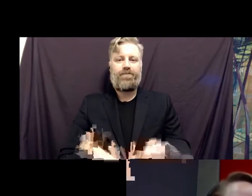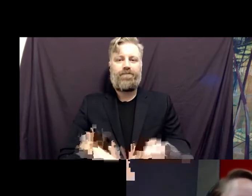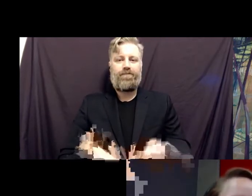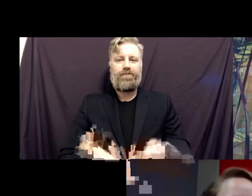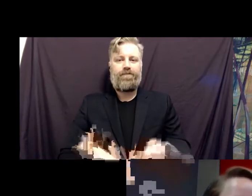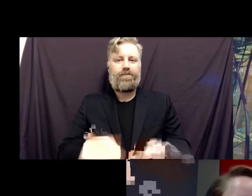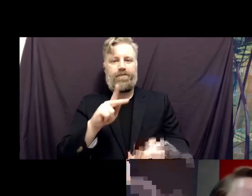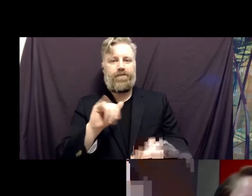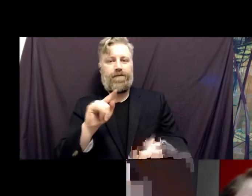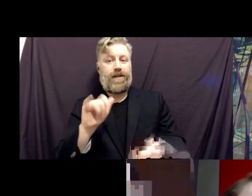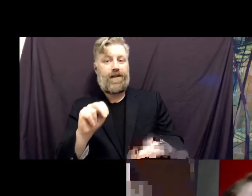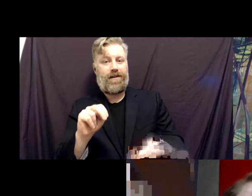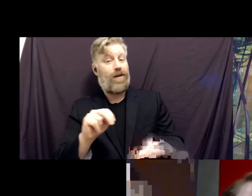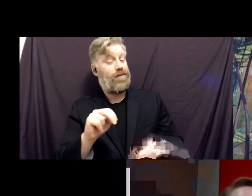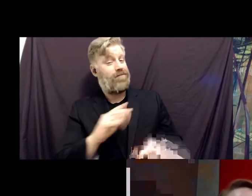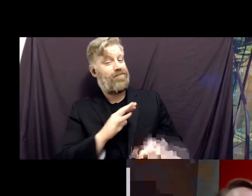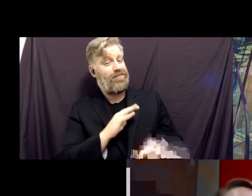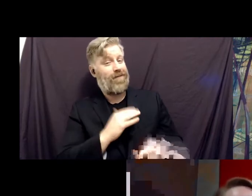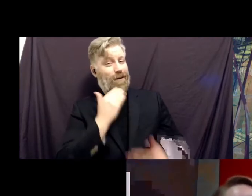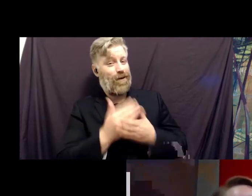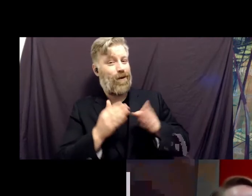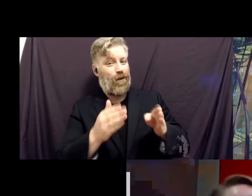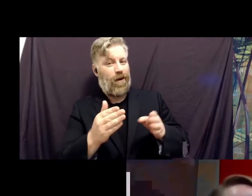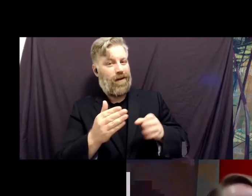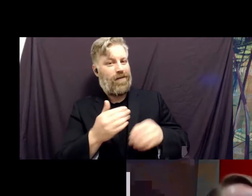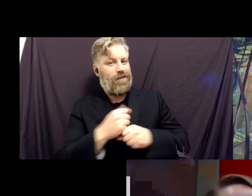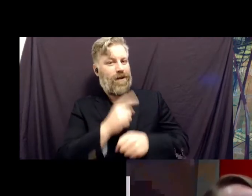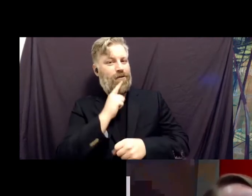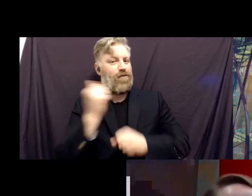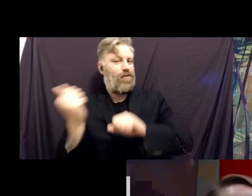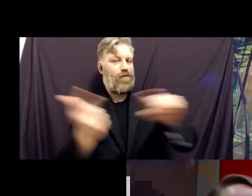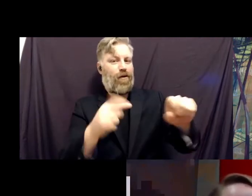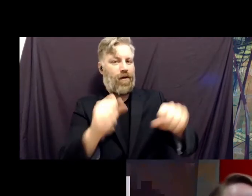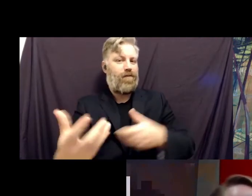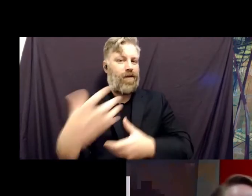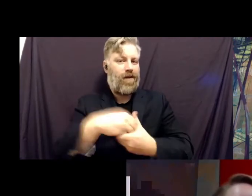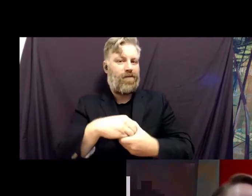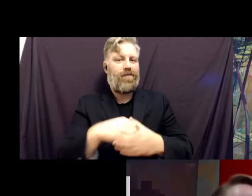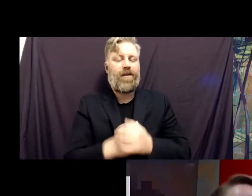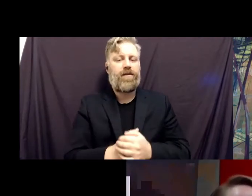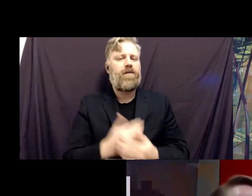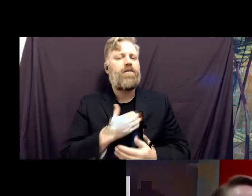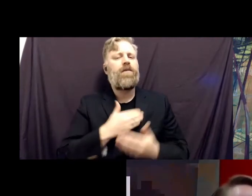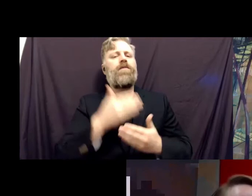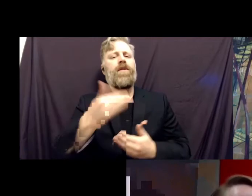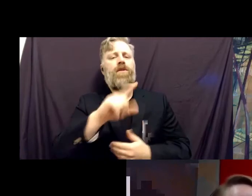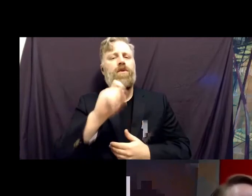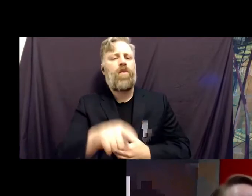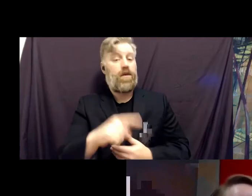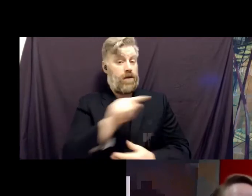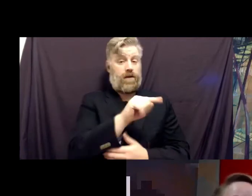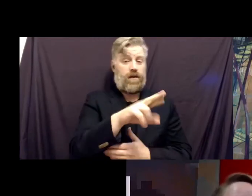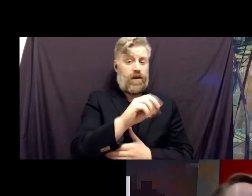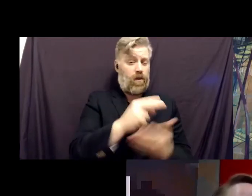That's a great way to get everybody involved. My next question is, what is your vision for the Zero Project, and